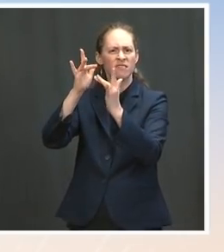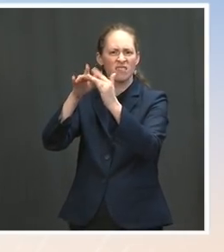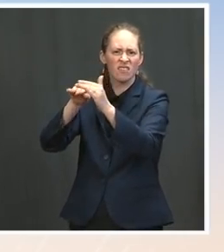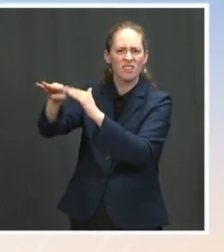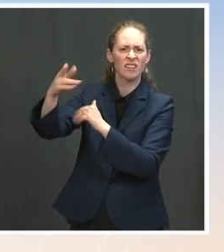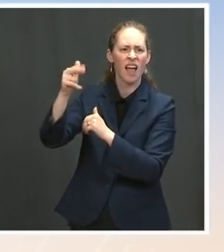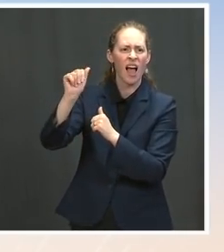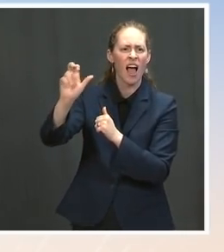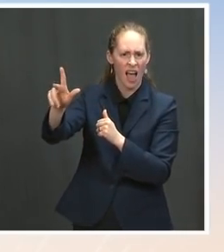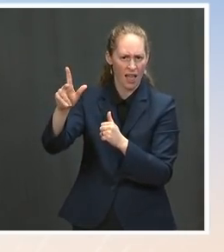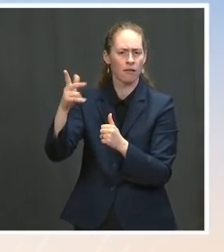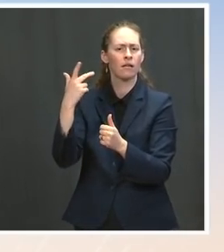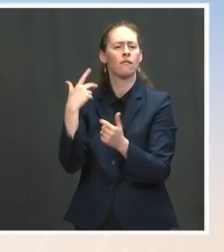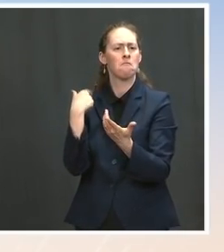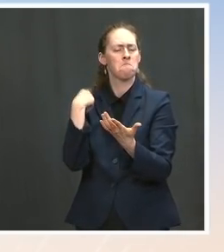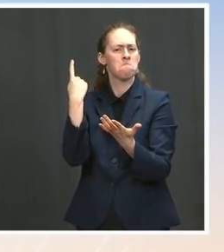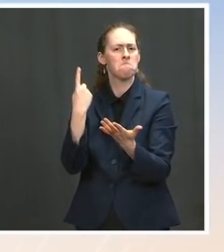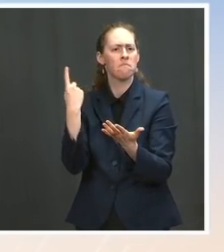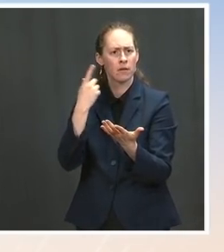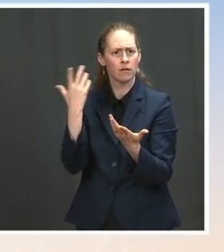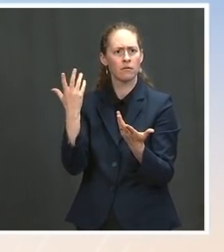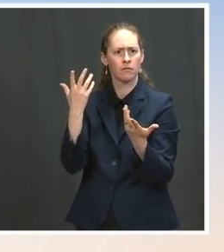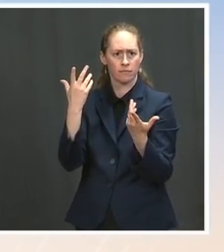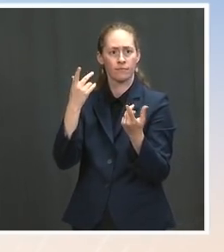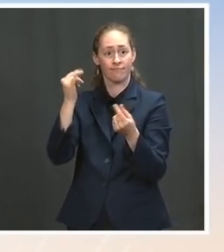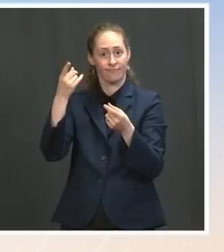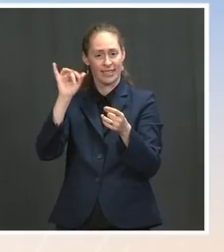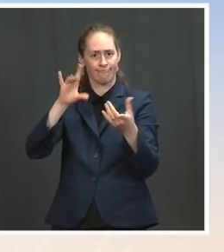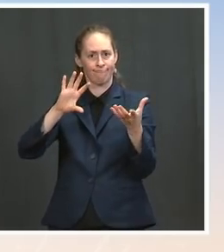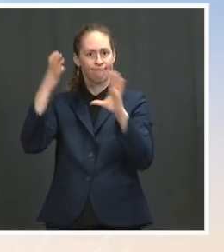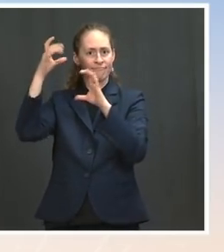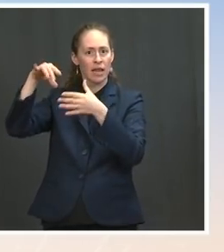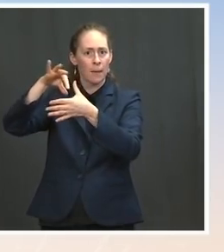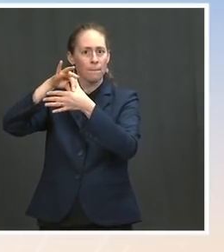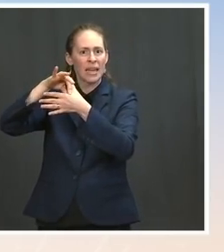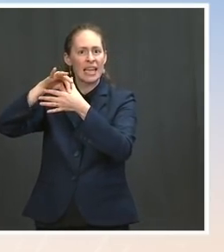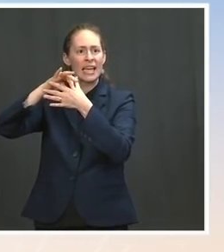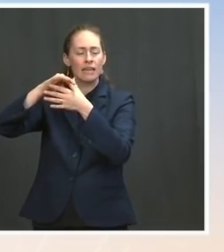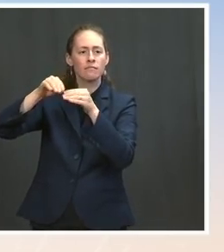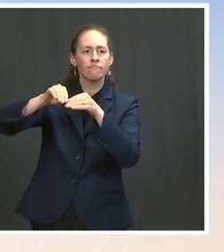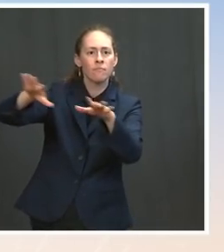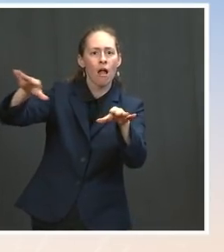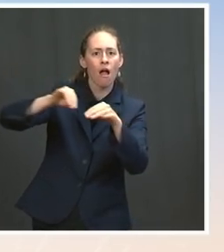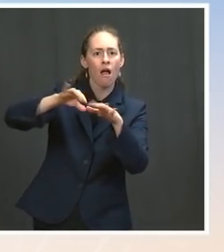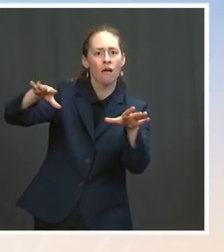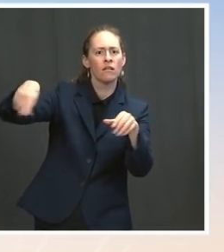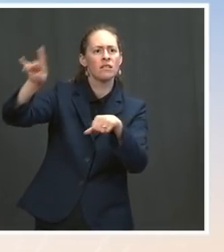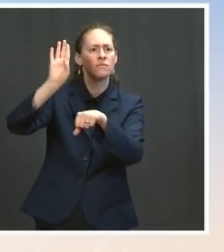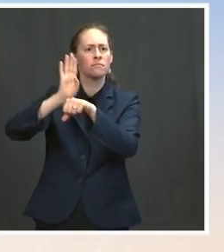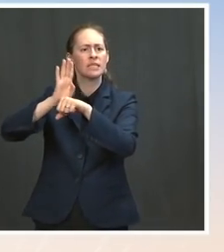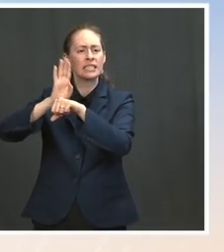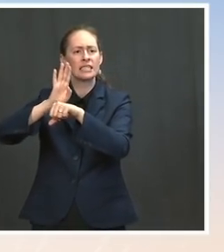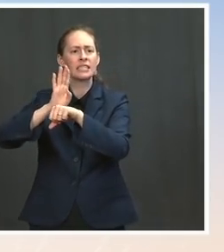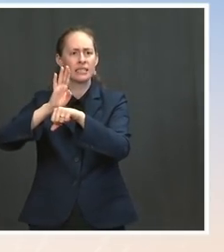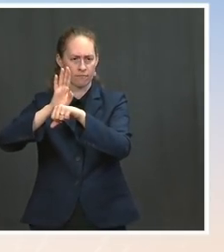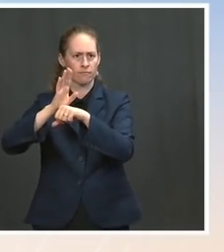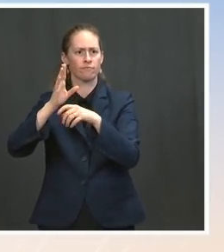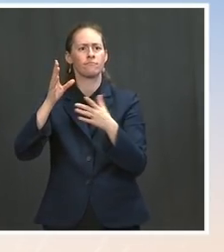meat supplies. Mm-hmm. Why do you think that these ransomware attacks have been rising since President Biden took